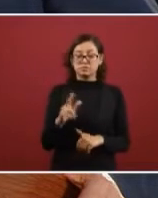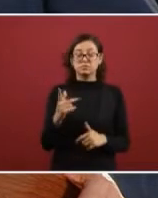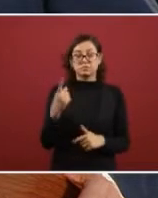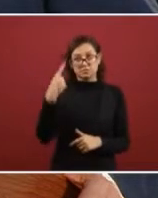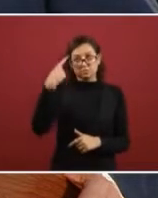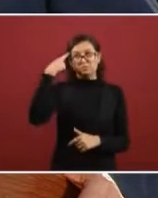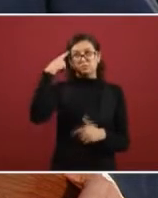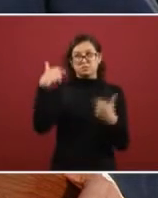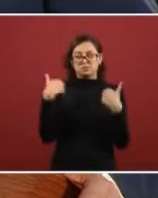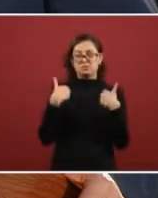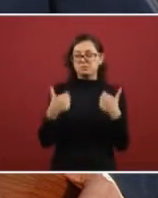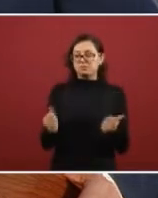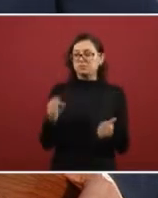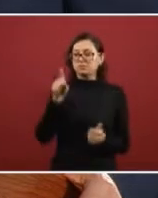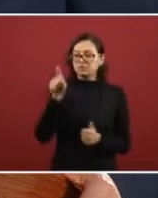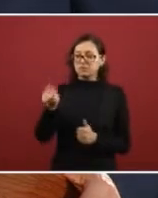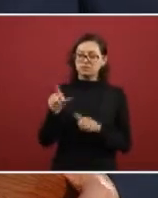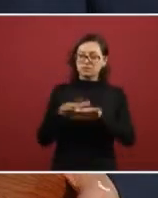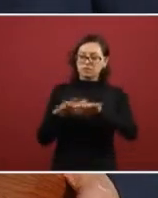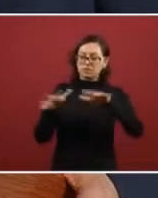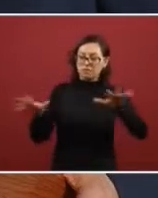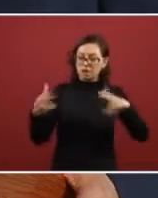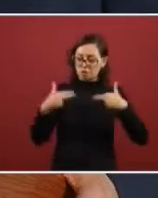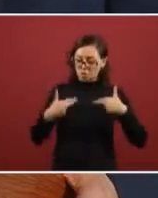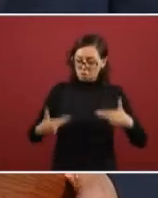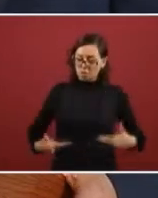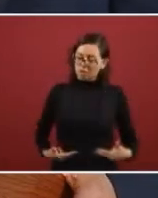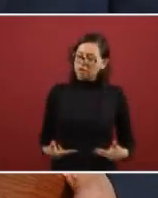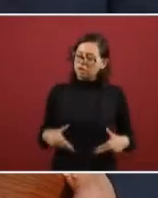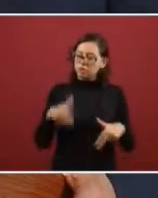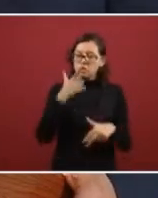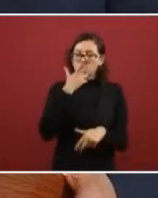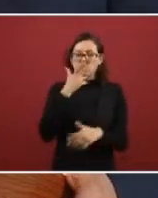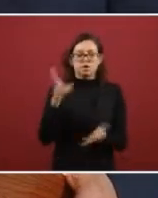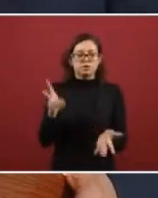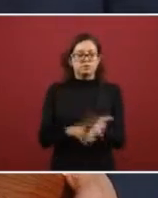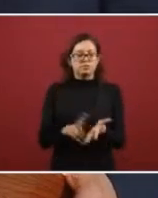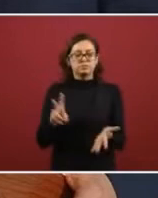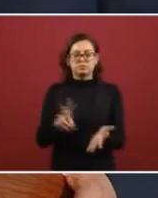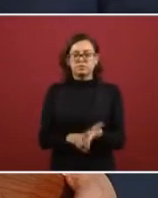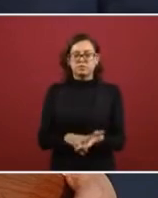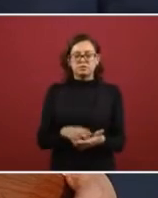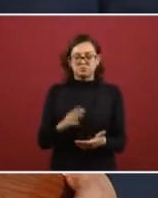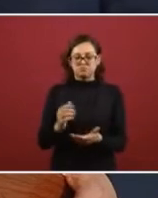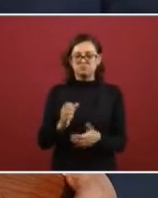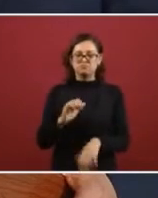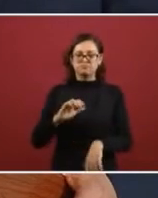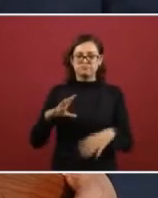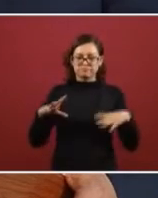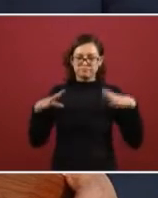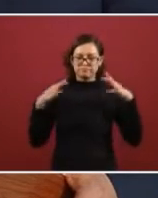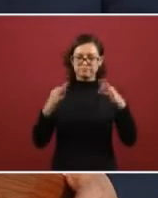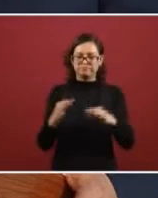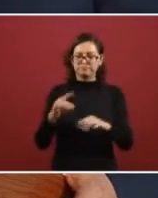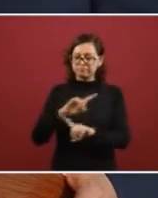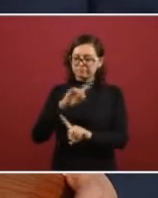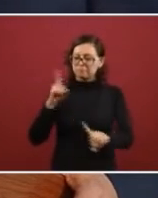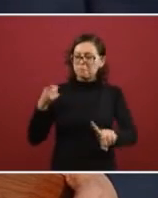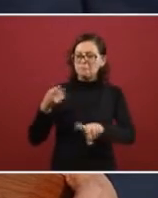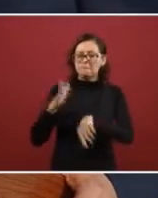the vanguard of human life, and they've established a goal